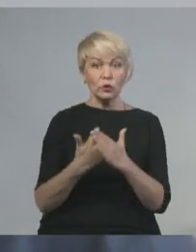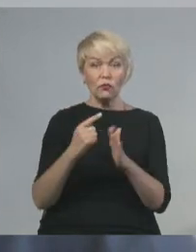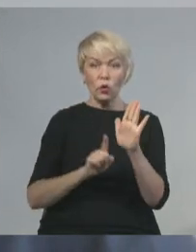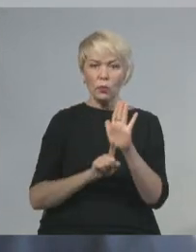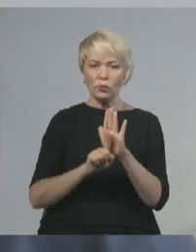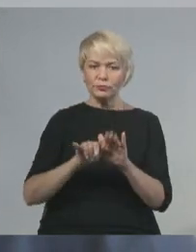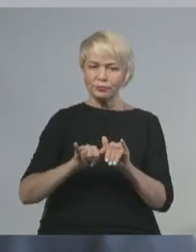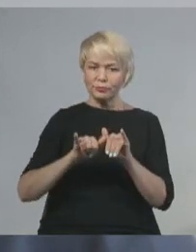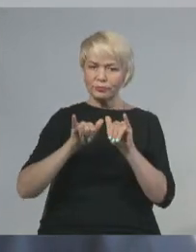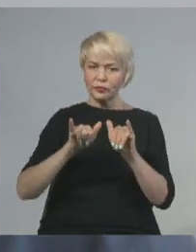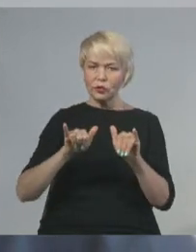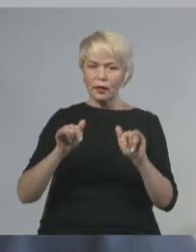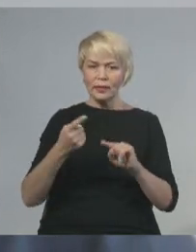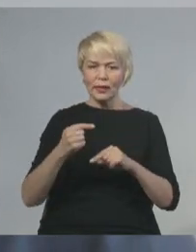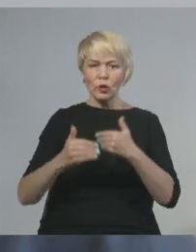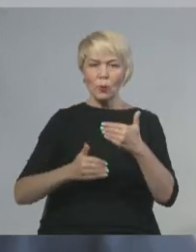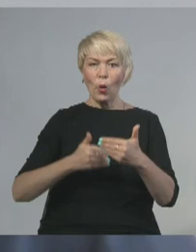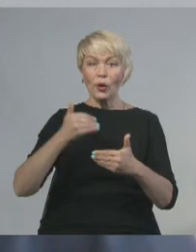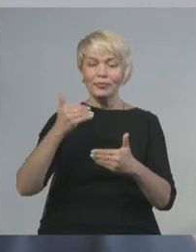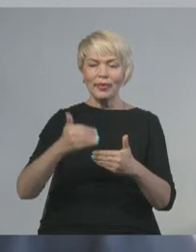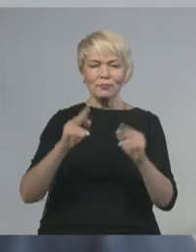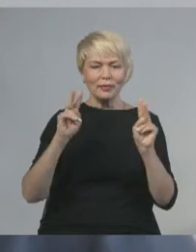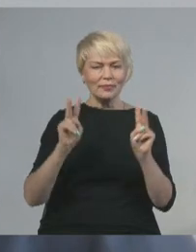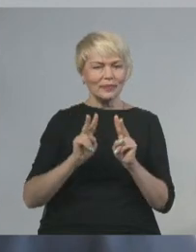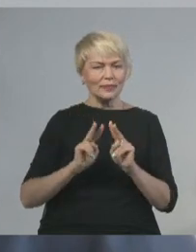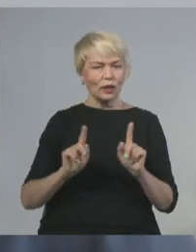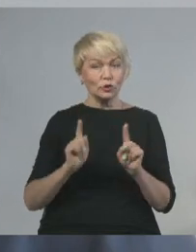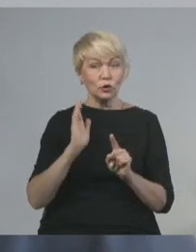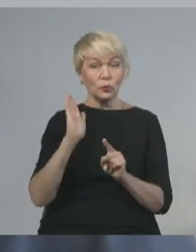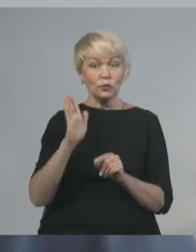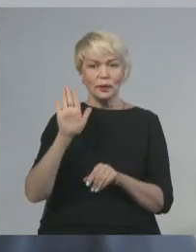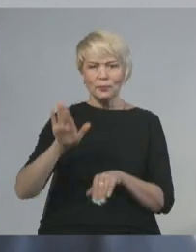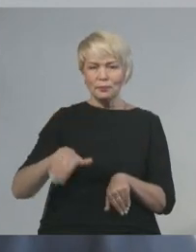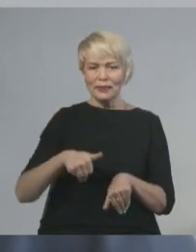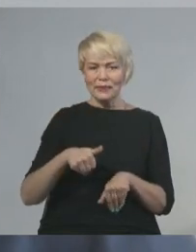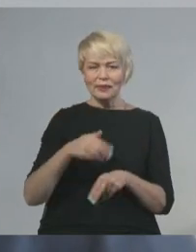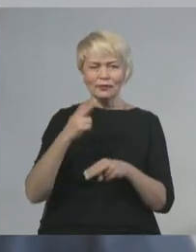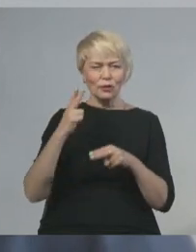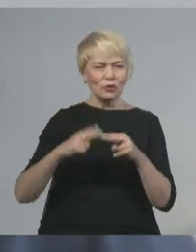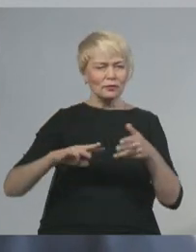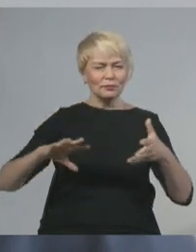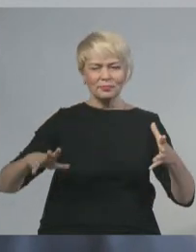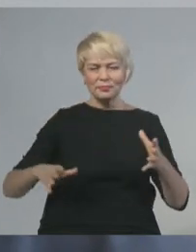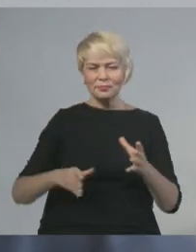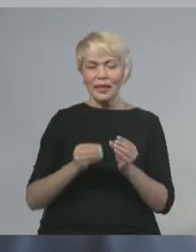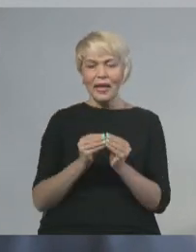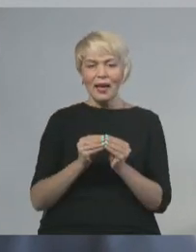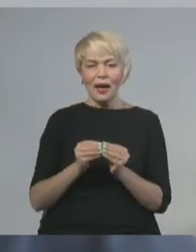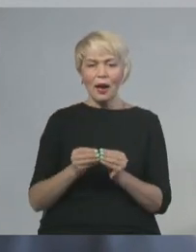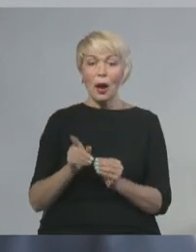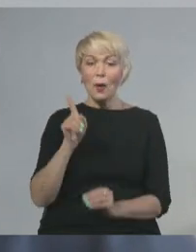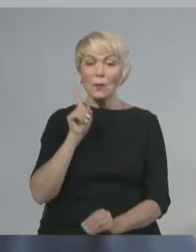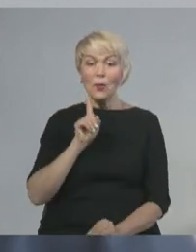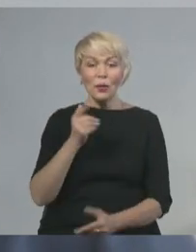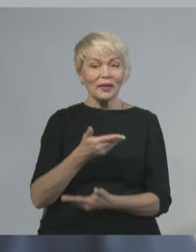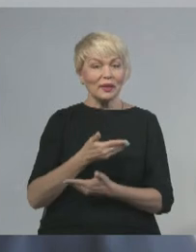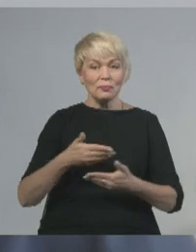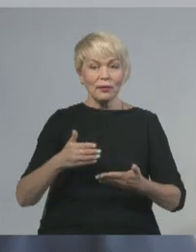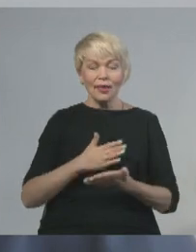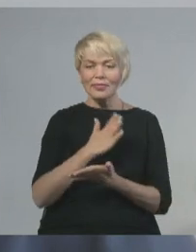gonna happen after it's all gone uh because it's not the case now uh let's see but